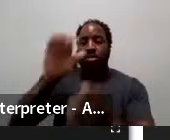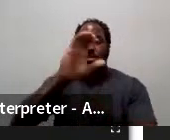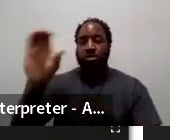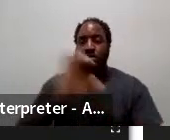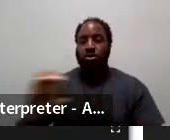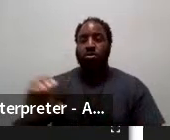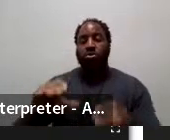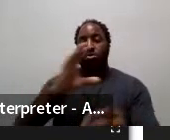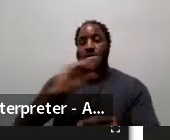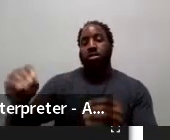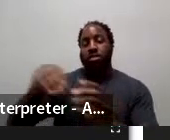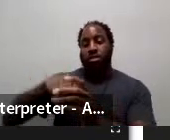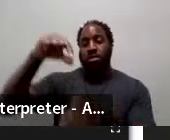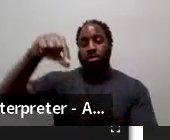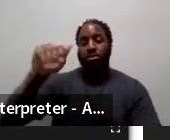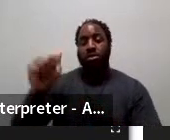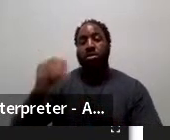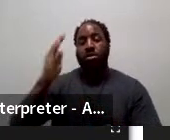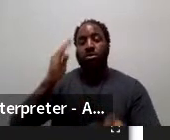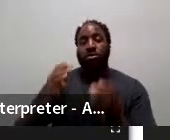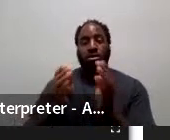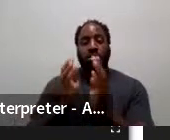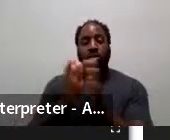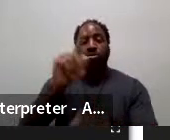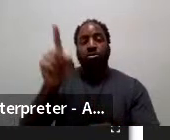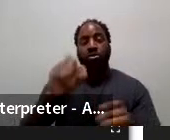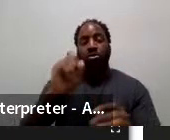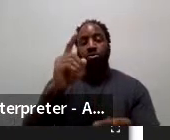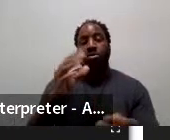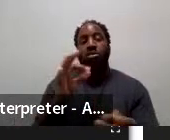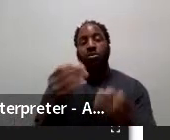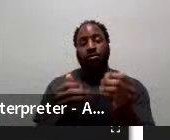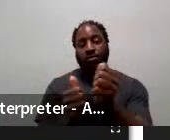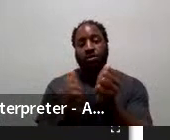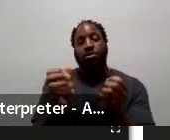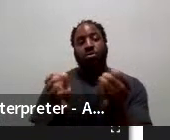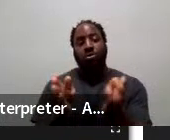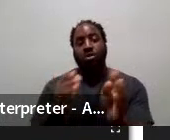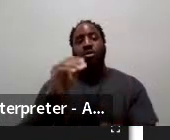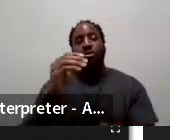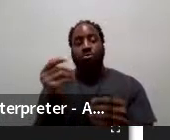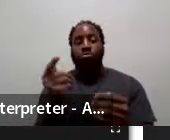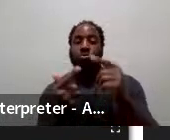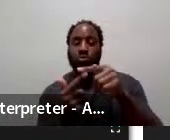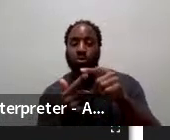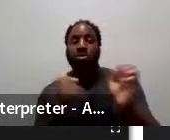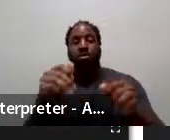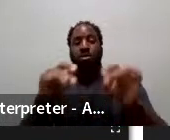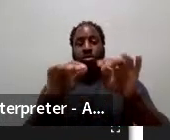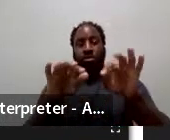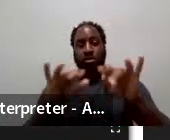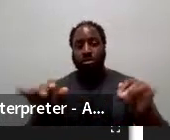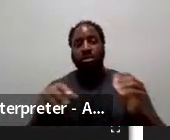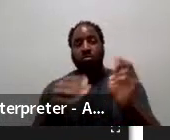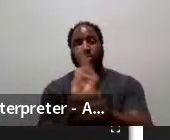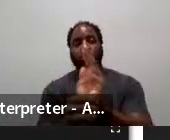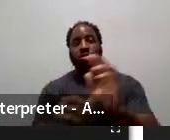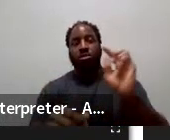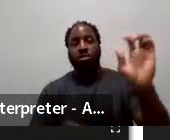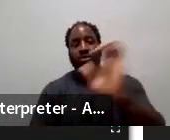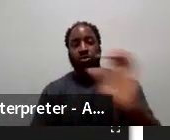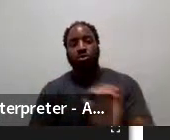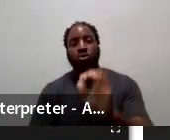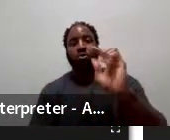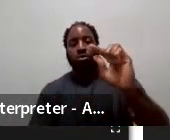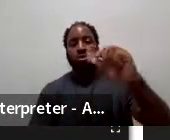questions in one of the following ways. You can either type it, again, using the Zoom Q&A feature, or you can ask it by raising your hand, using